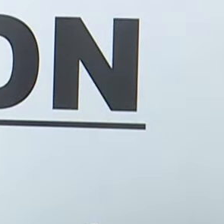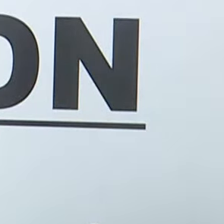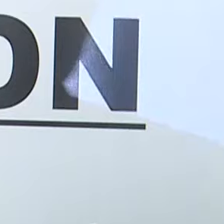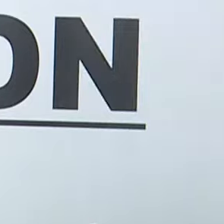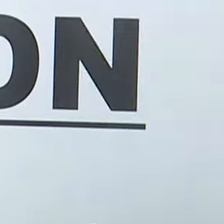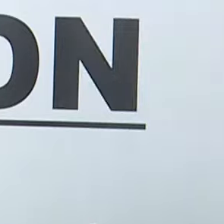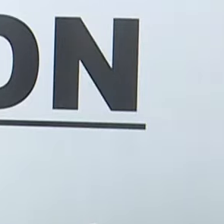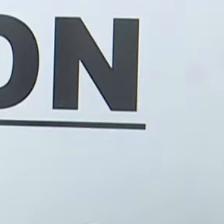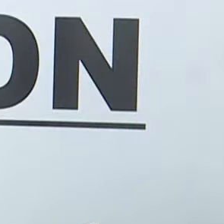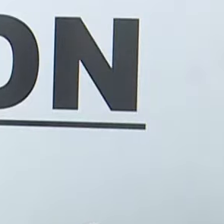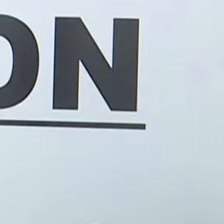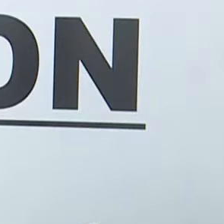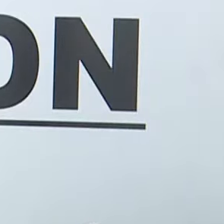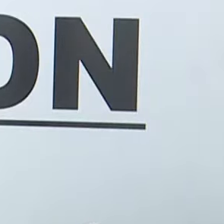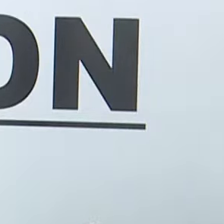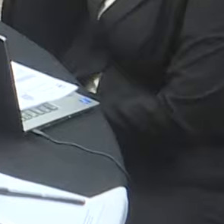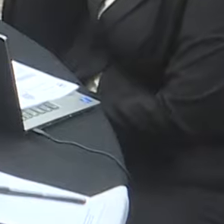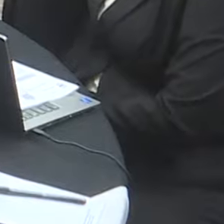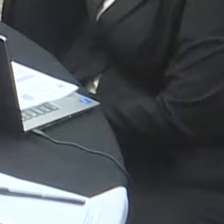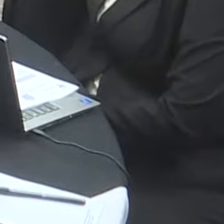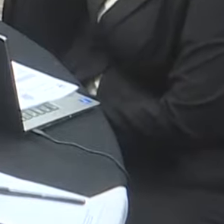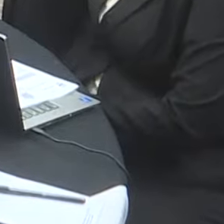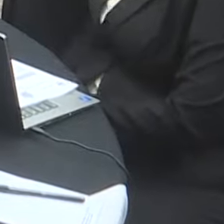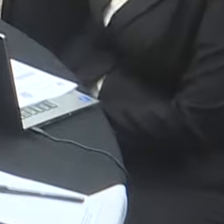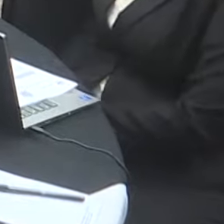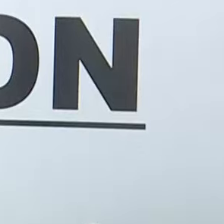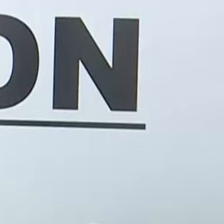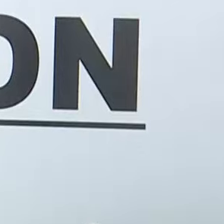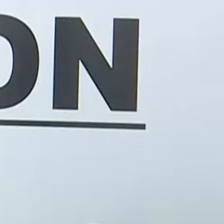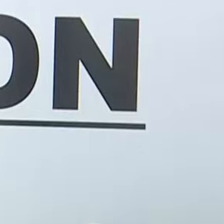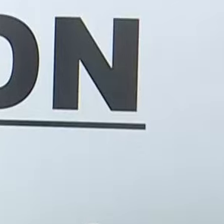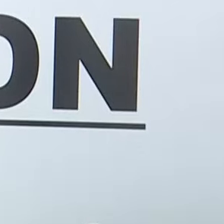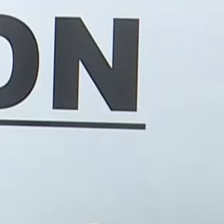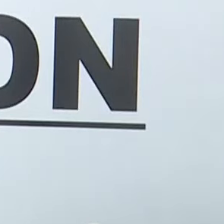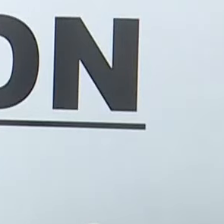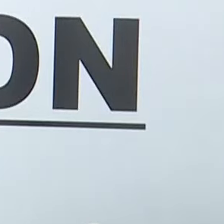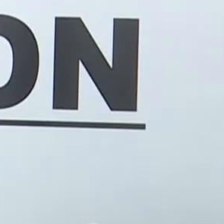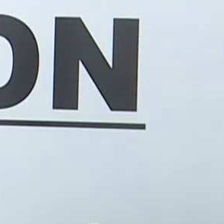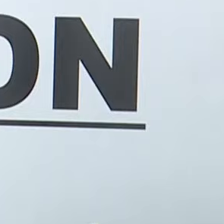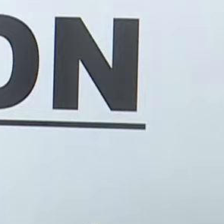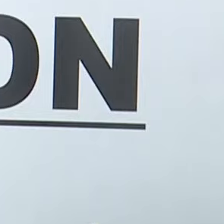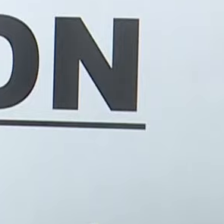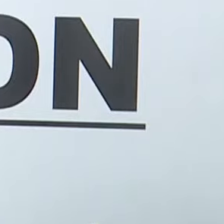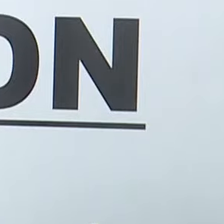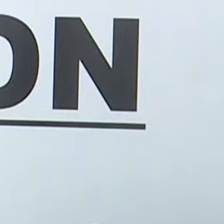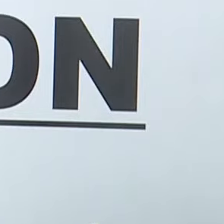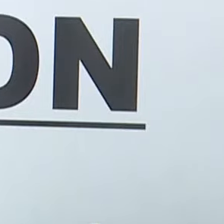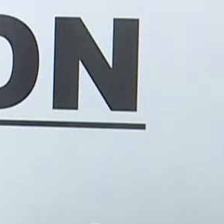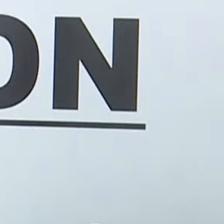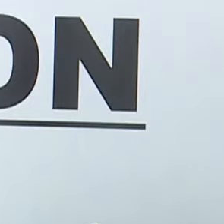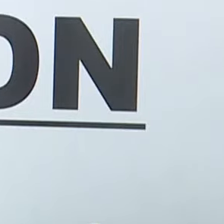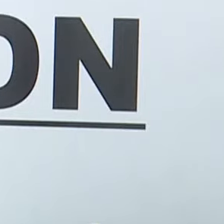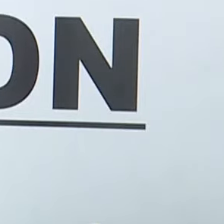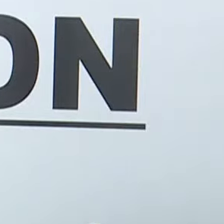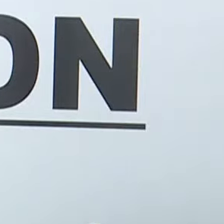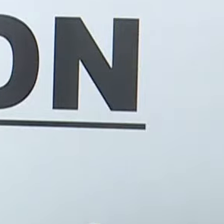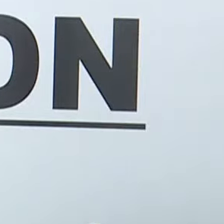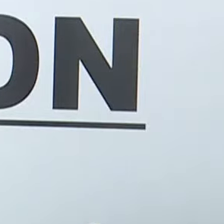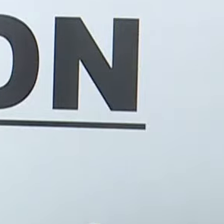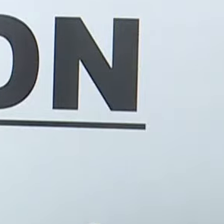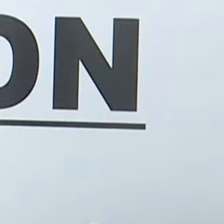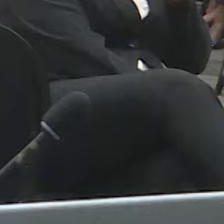in making informed decisions on the management of biodiversity in the country, as well